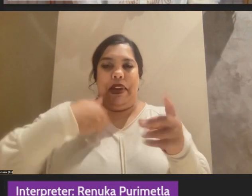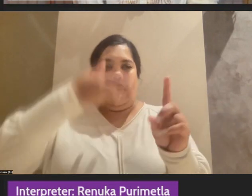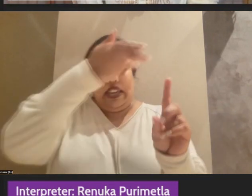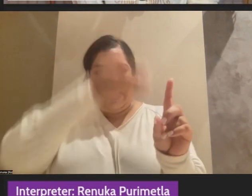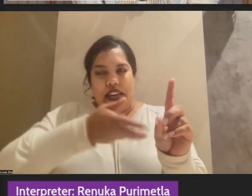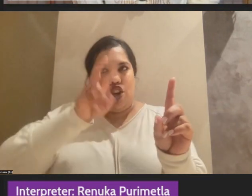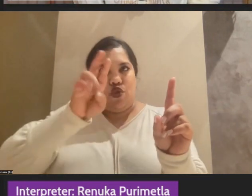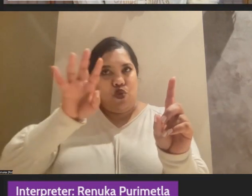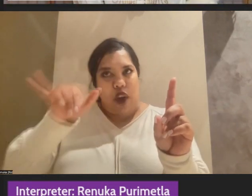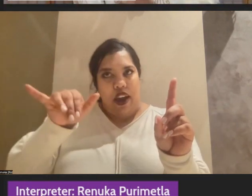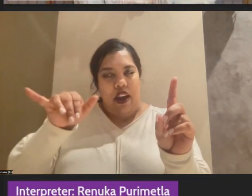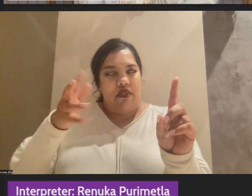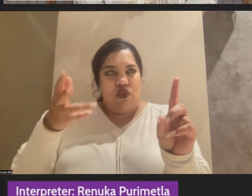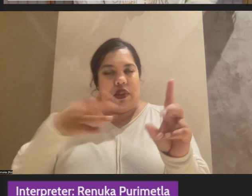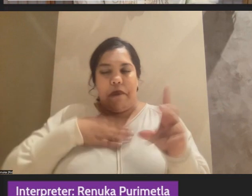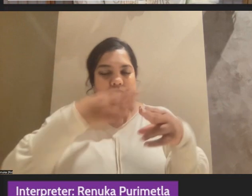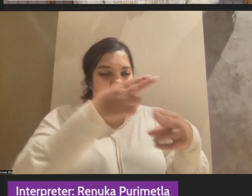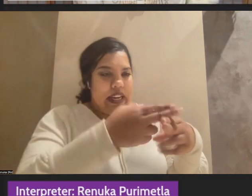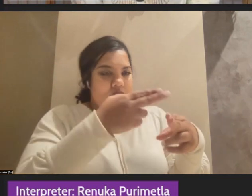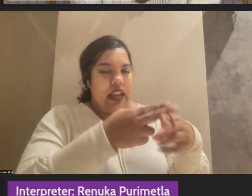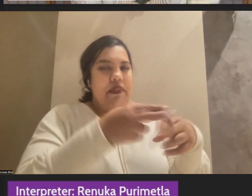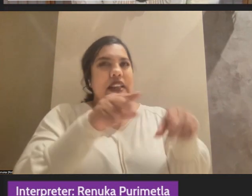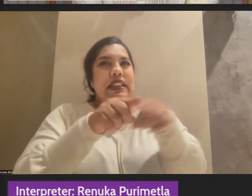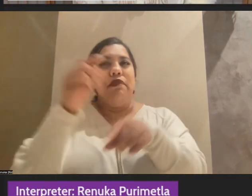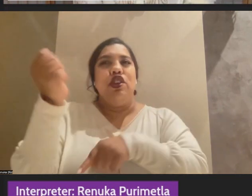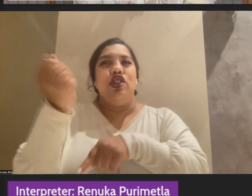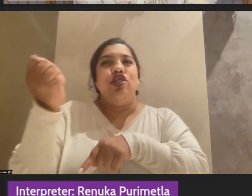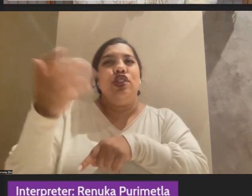rose. A rose by any other name